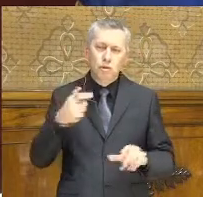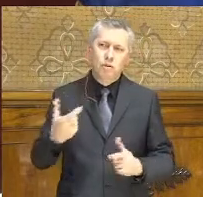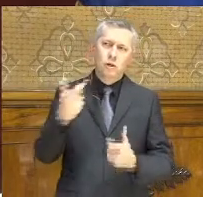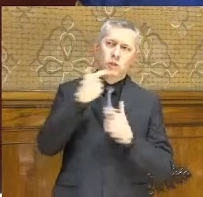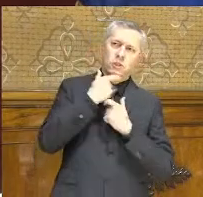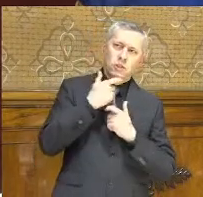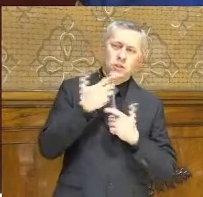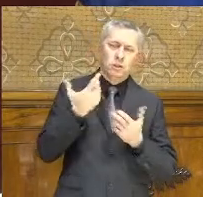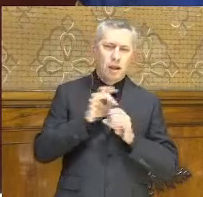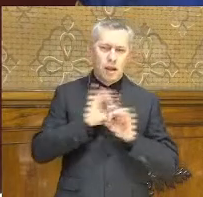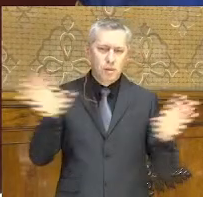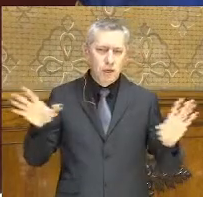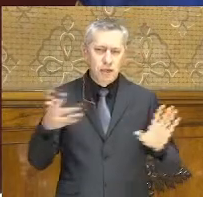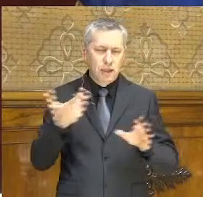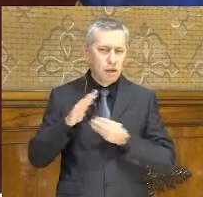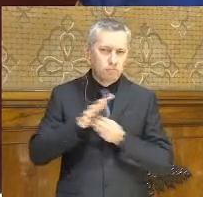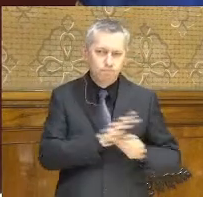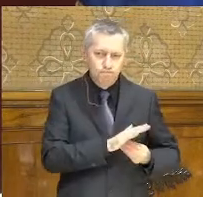humanism,